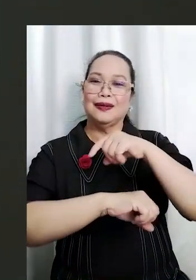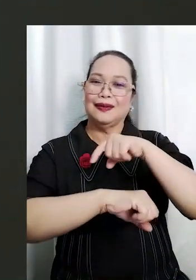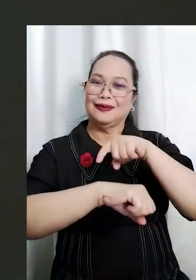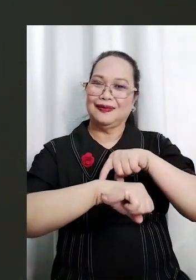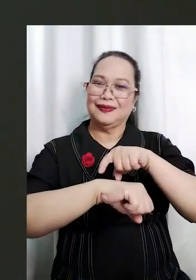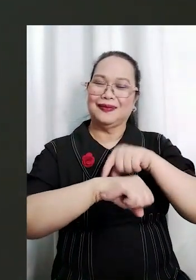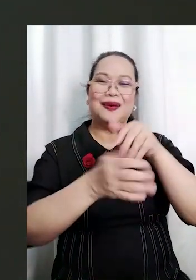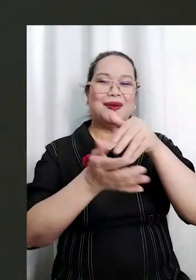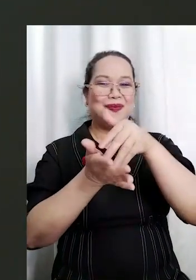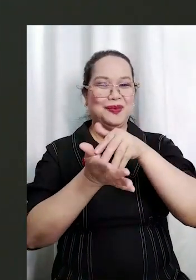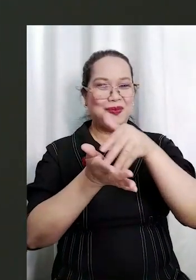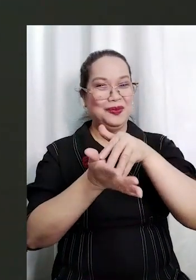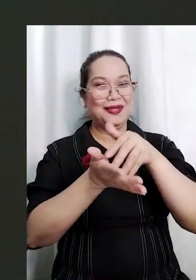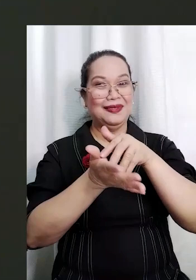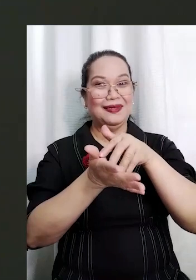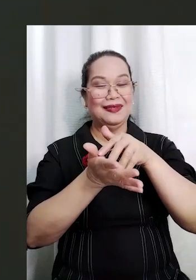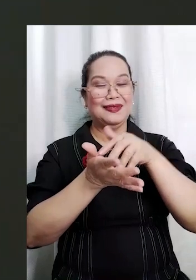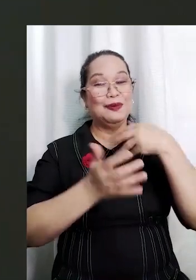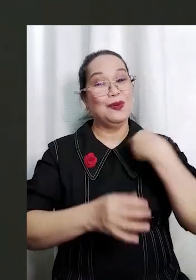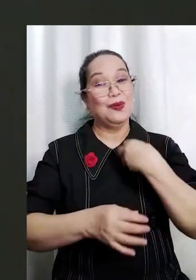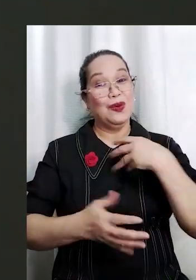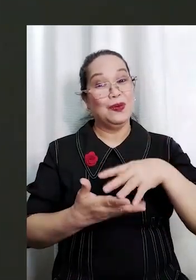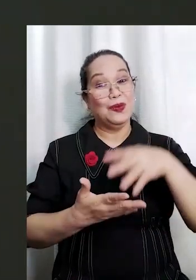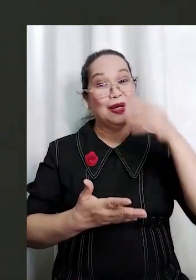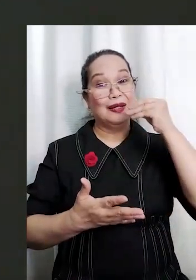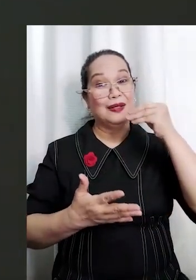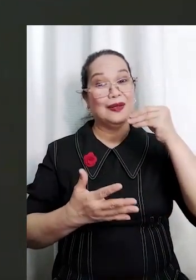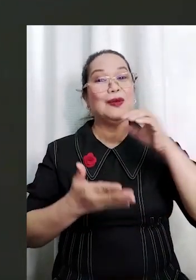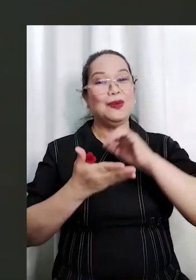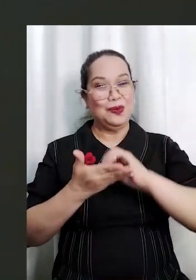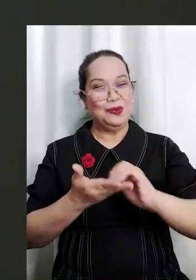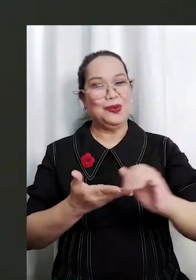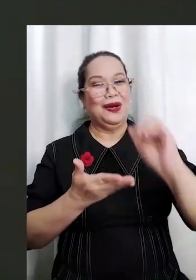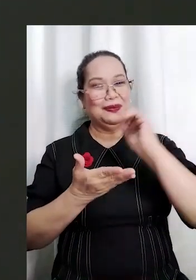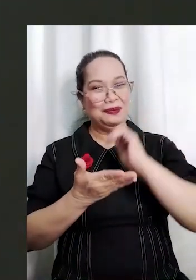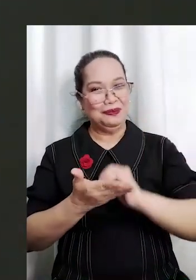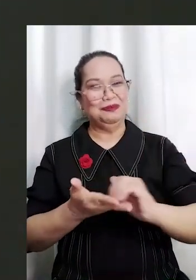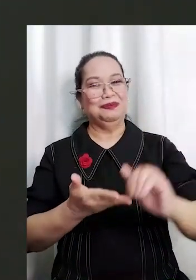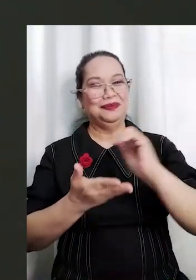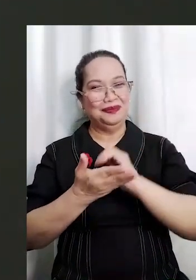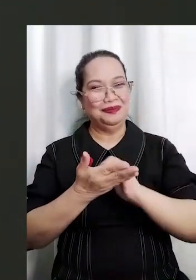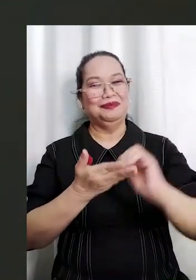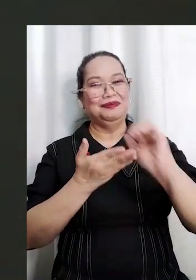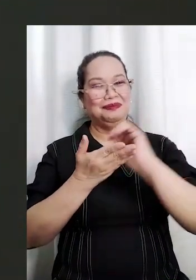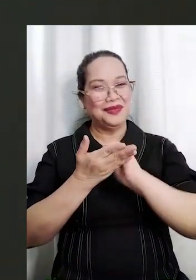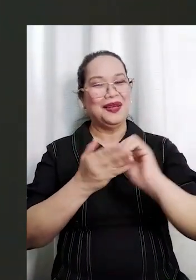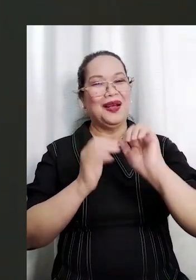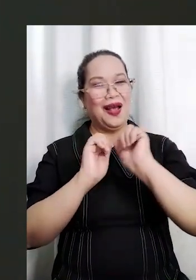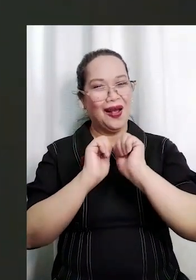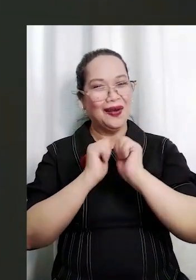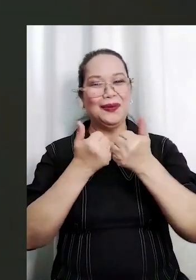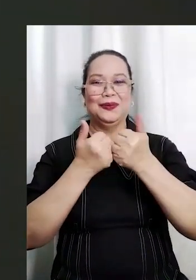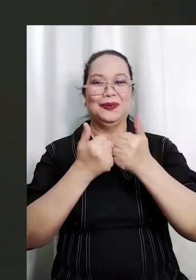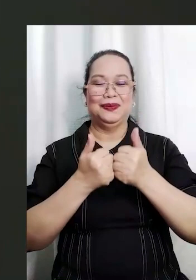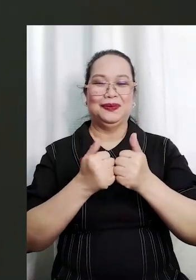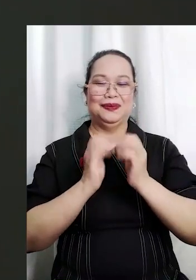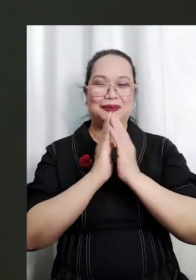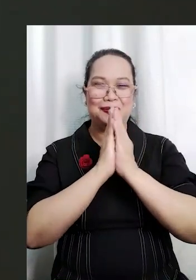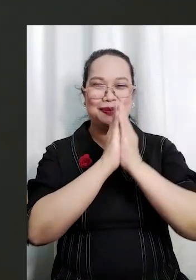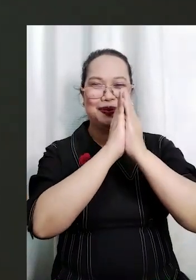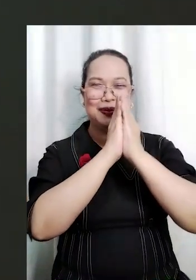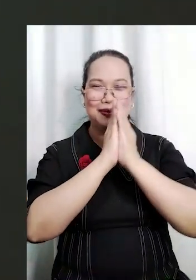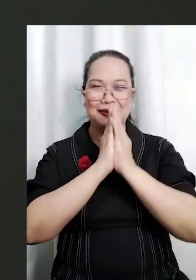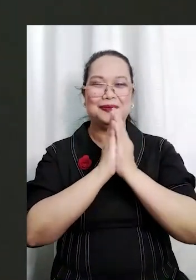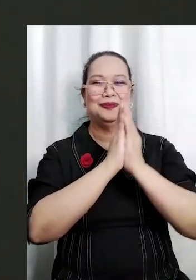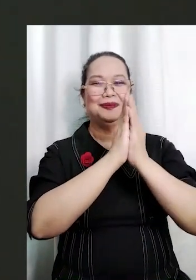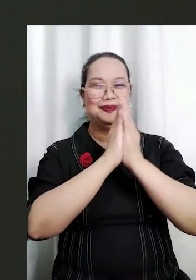our time of weakness. We will learn to practice that kind of exchange